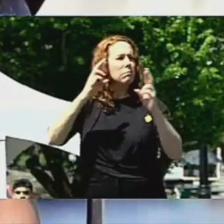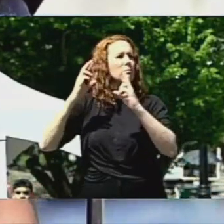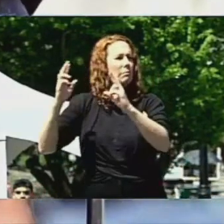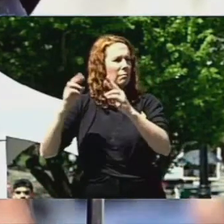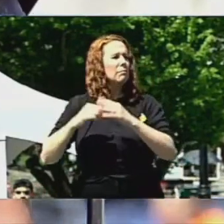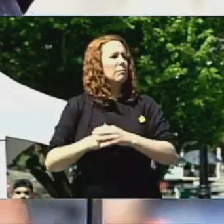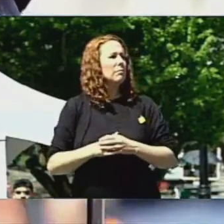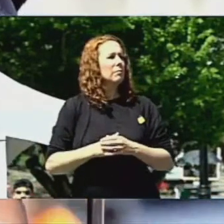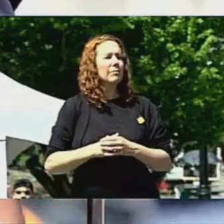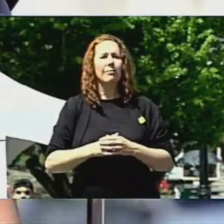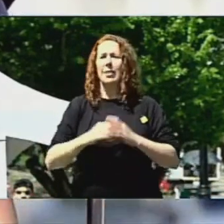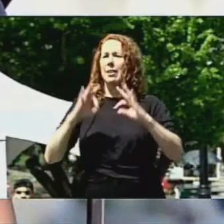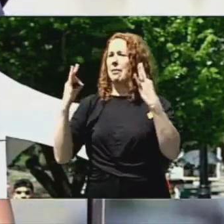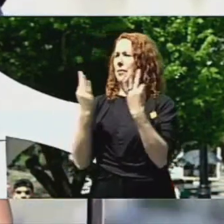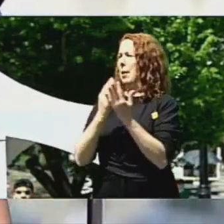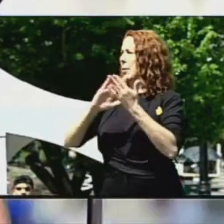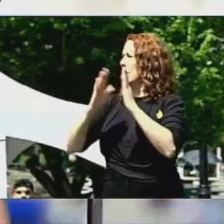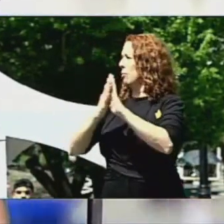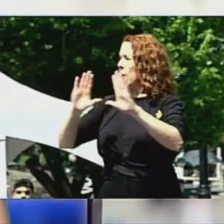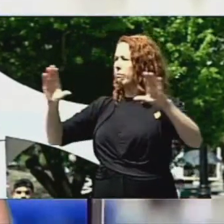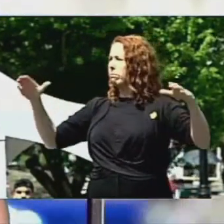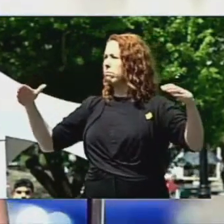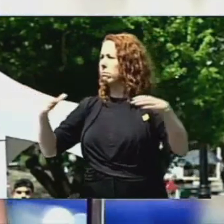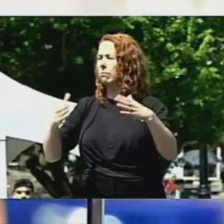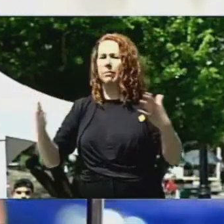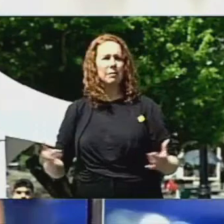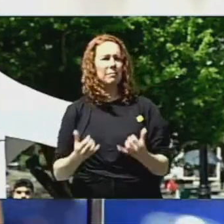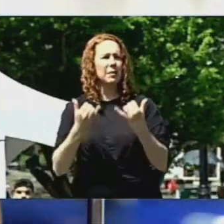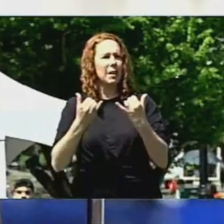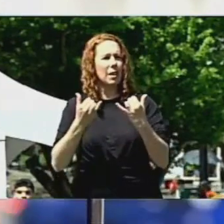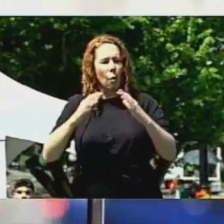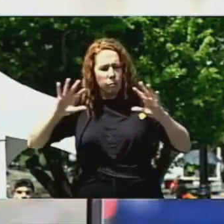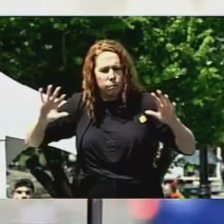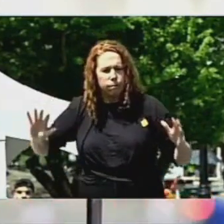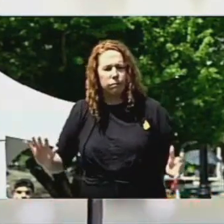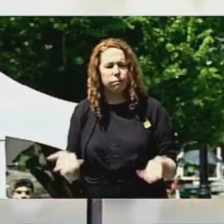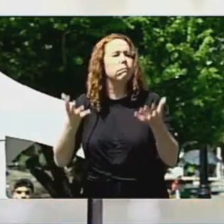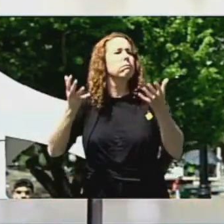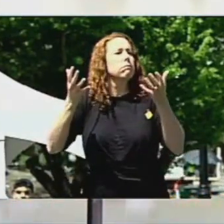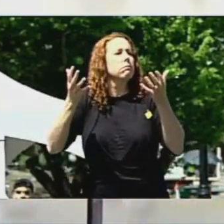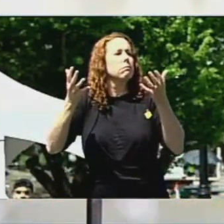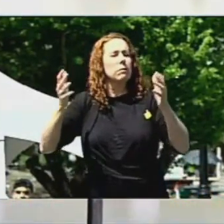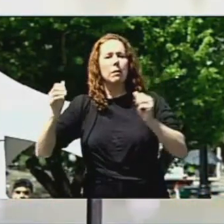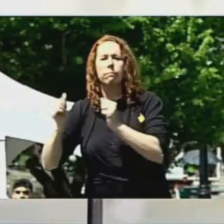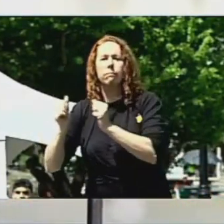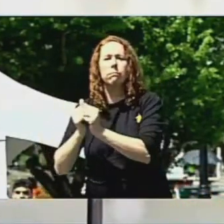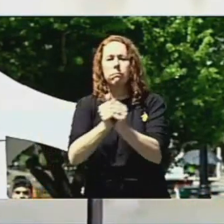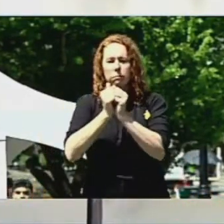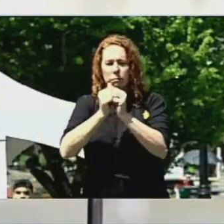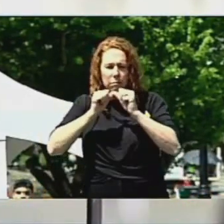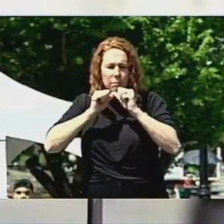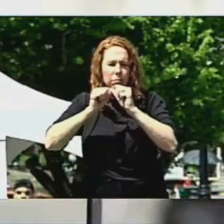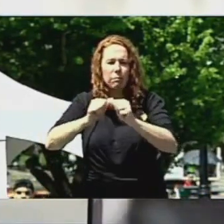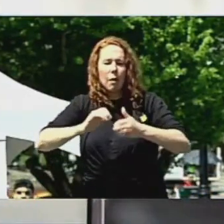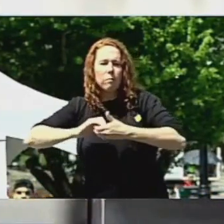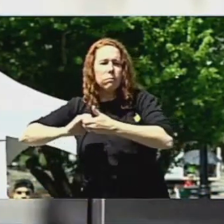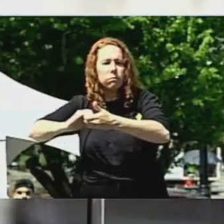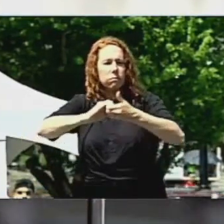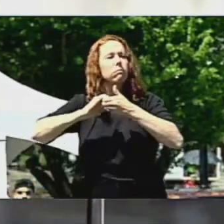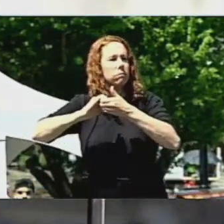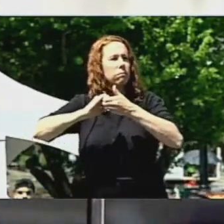and that we as family and community lift each other up so we can do that work continually.